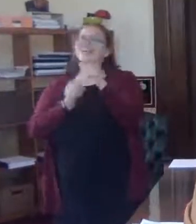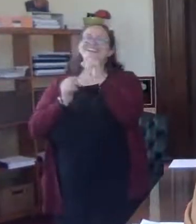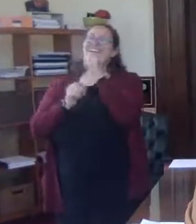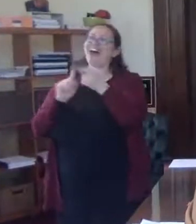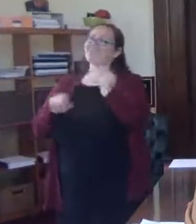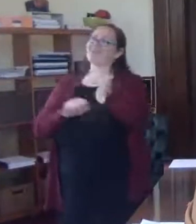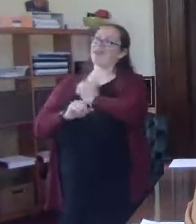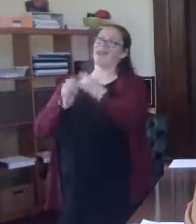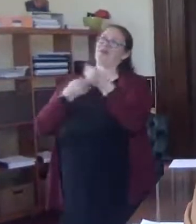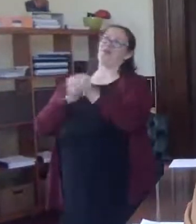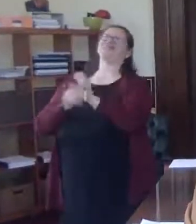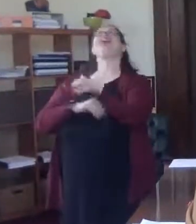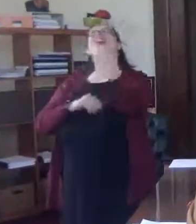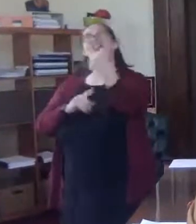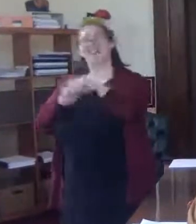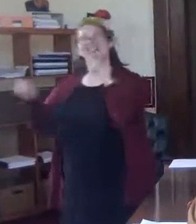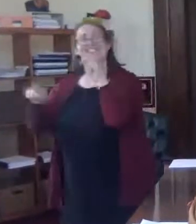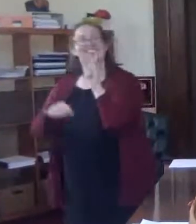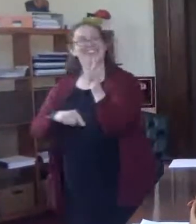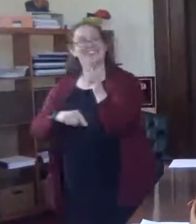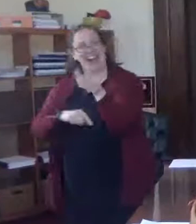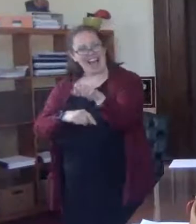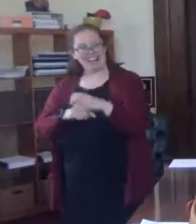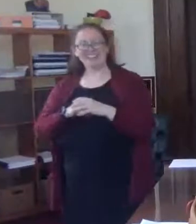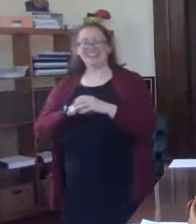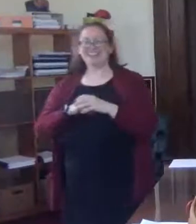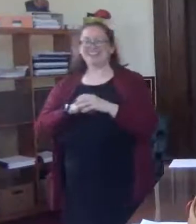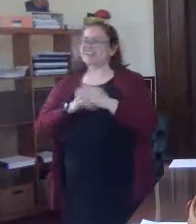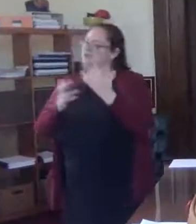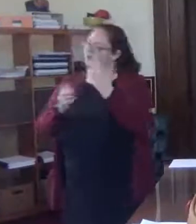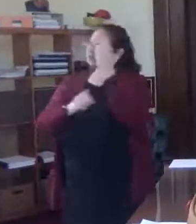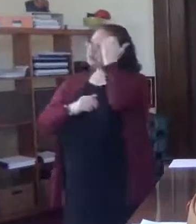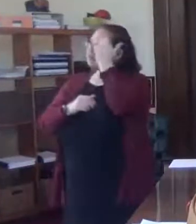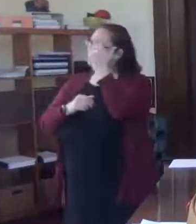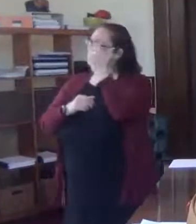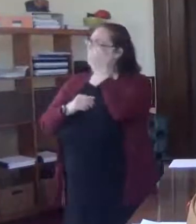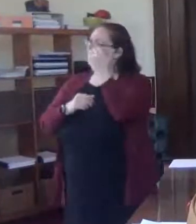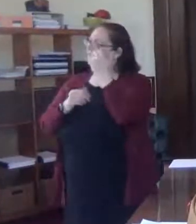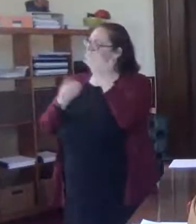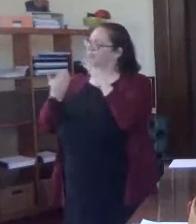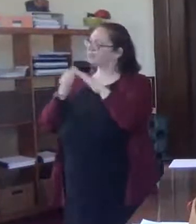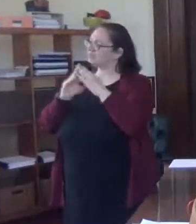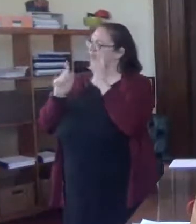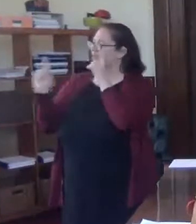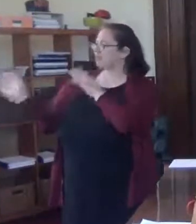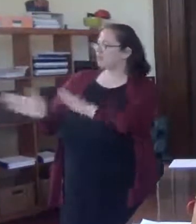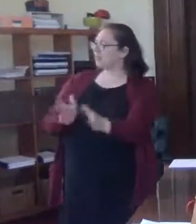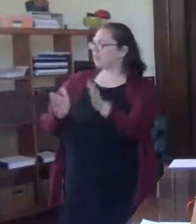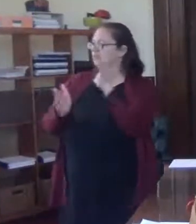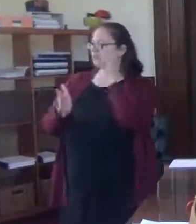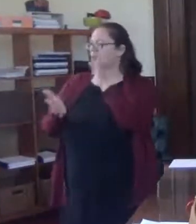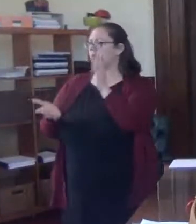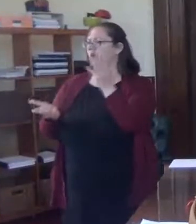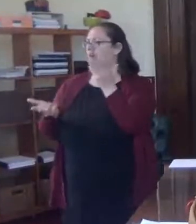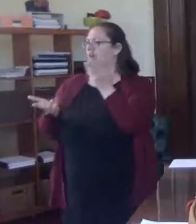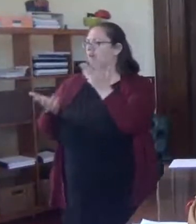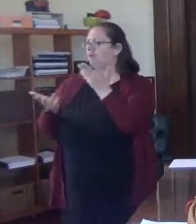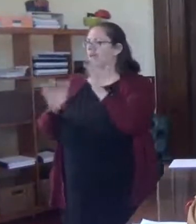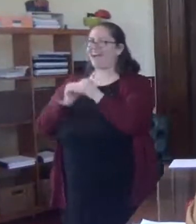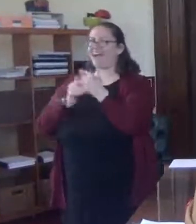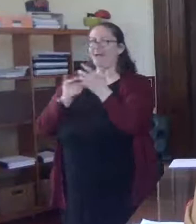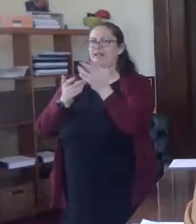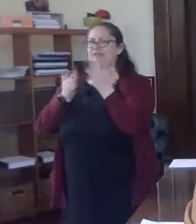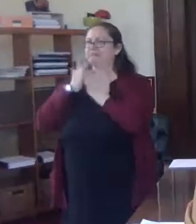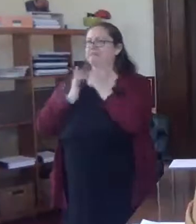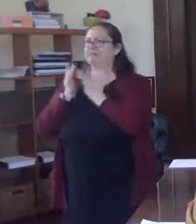office, Okay. a different Kyle. Kyle wants to know the city's plans to mitigate any decreased revenue as it relates